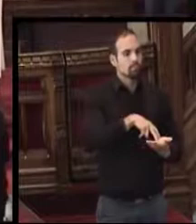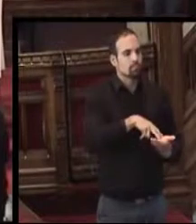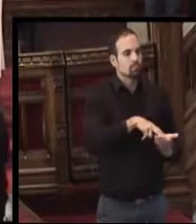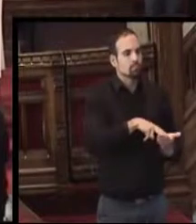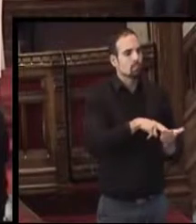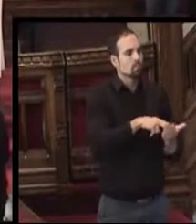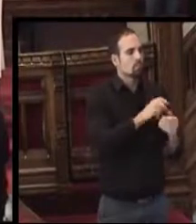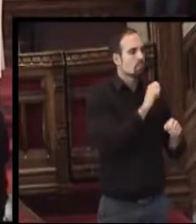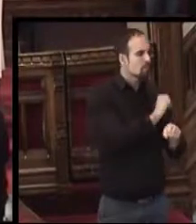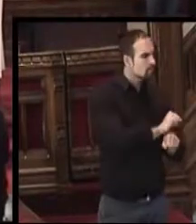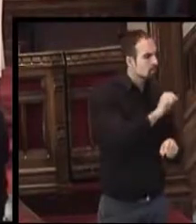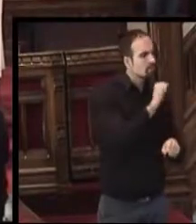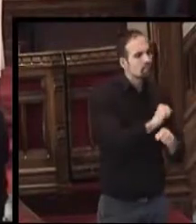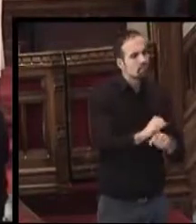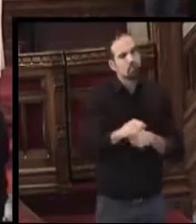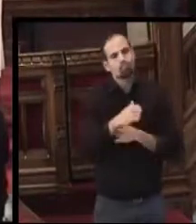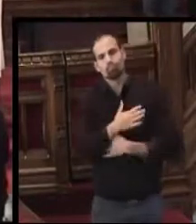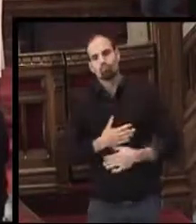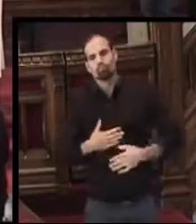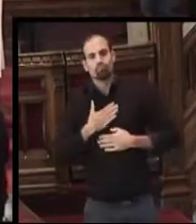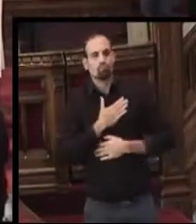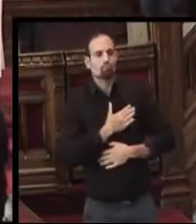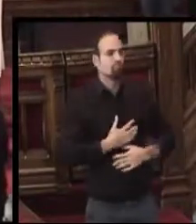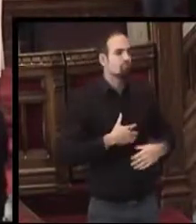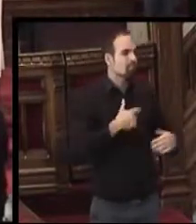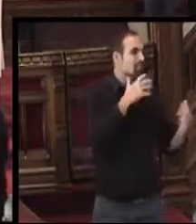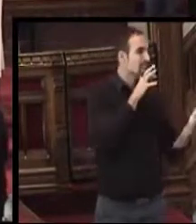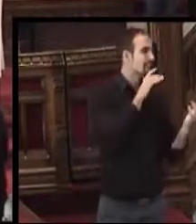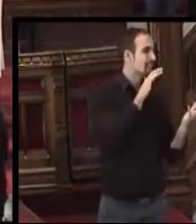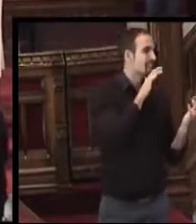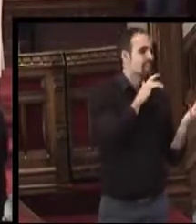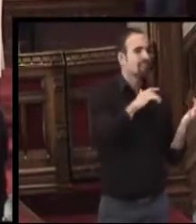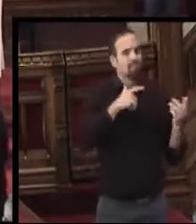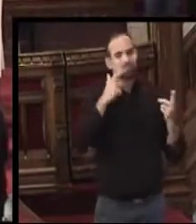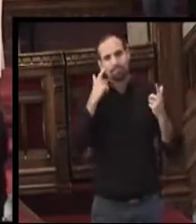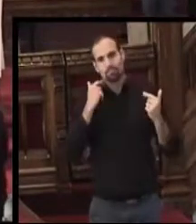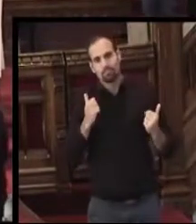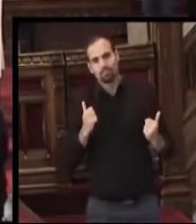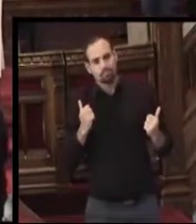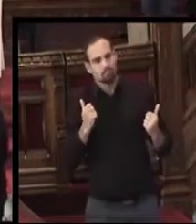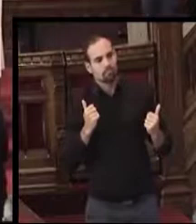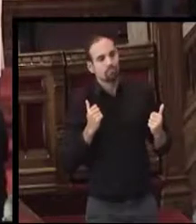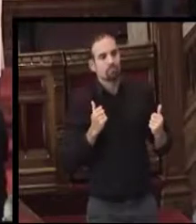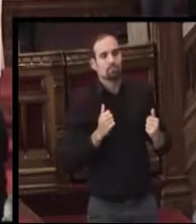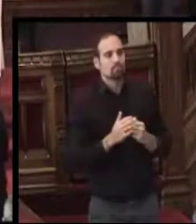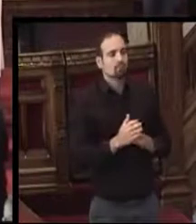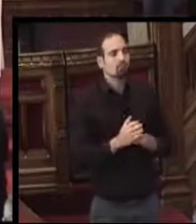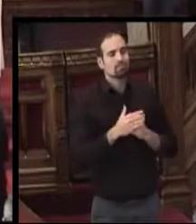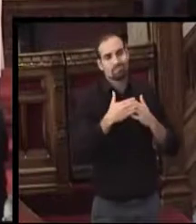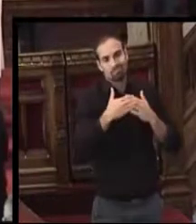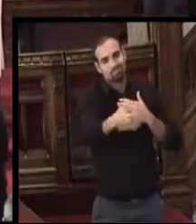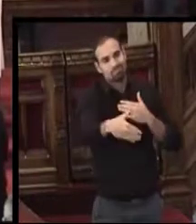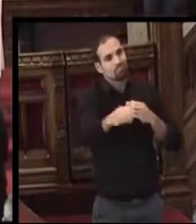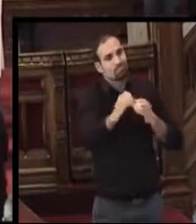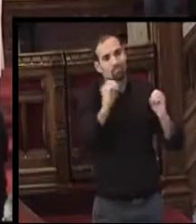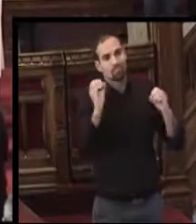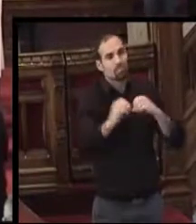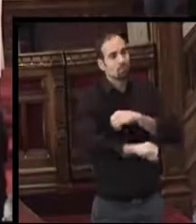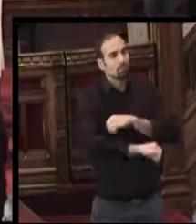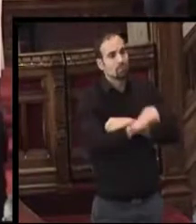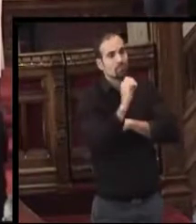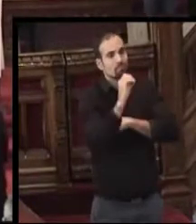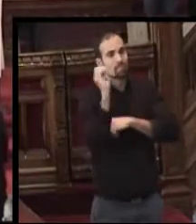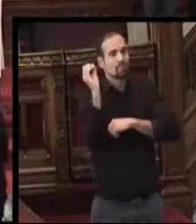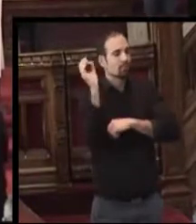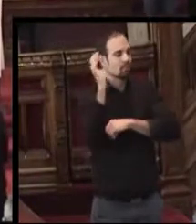in your laughter, and in your tears, until that day in which there is no dawning and no sunset, no death and no